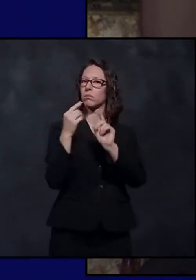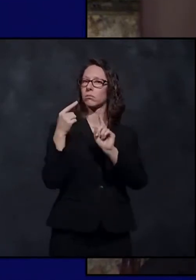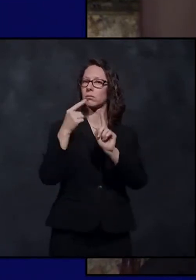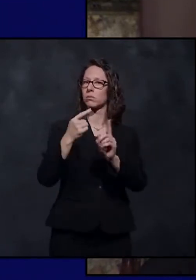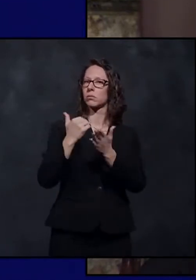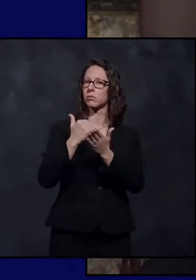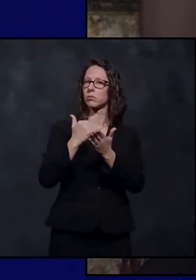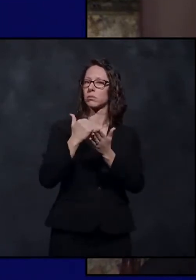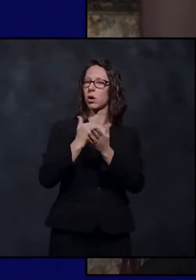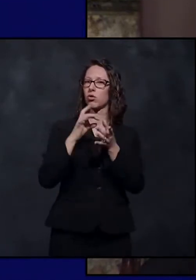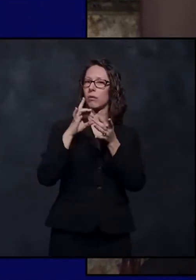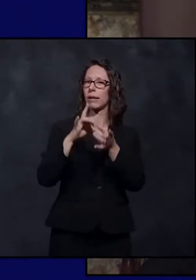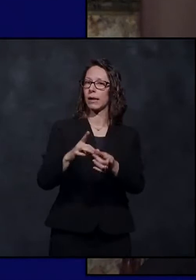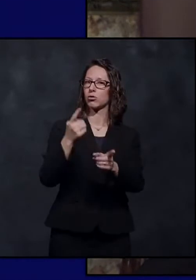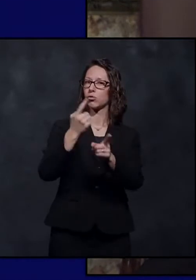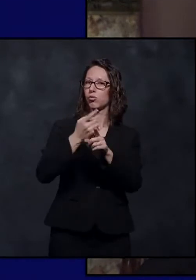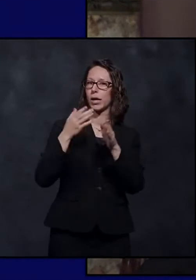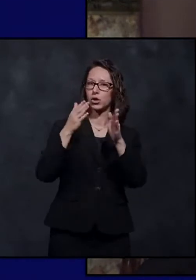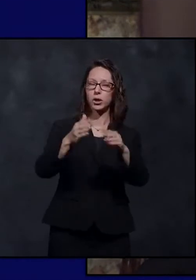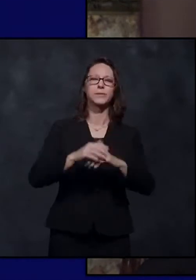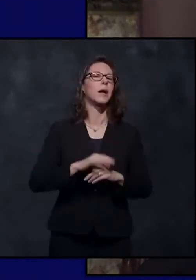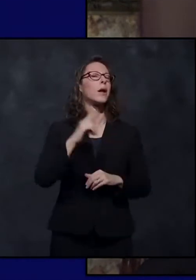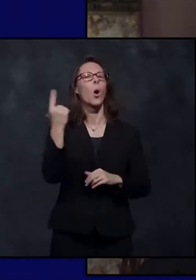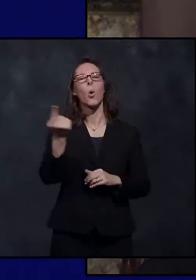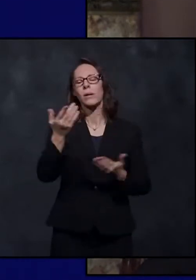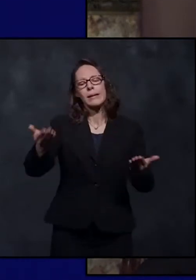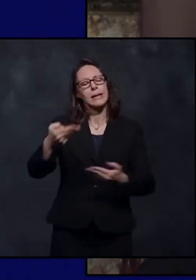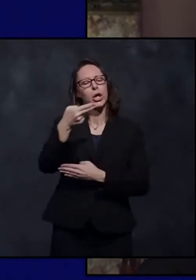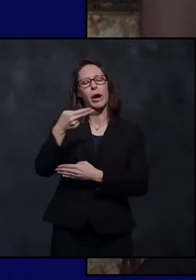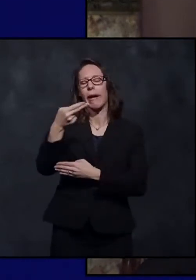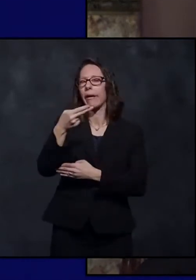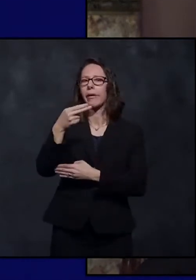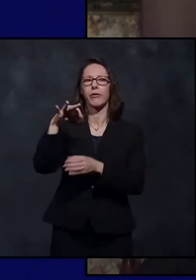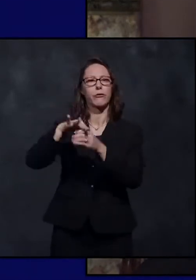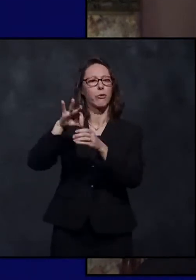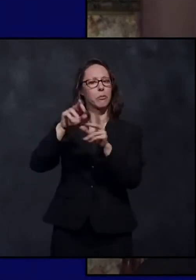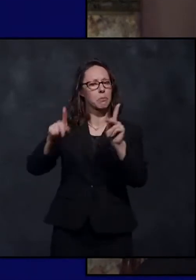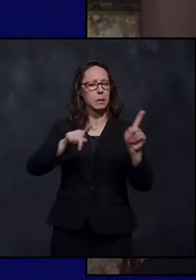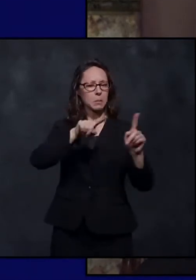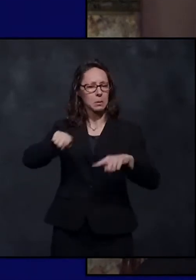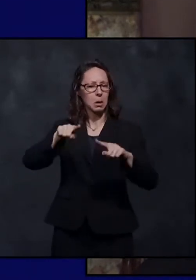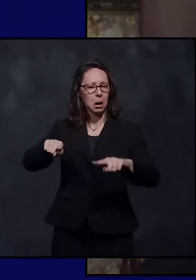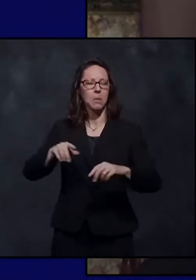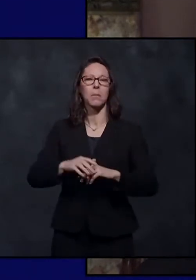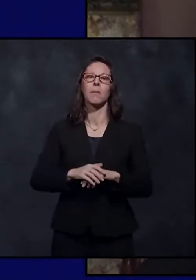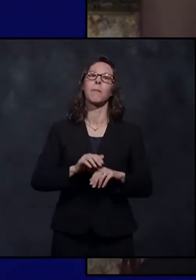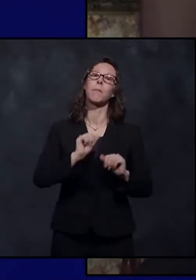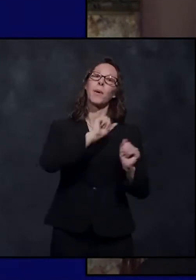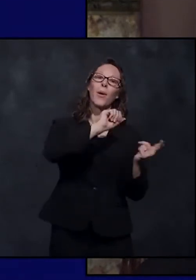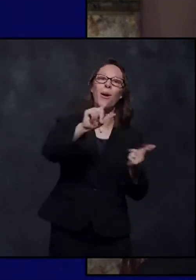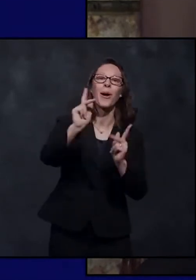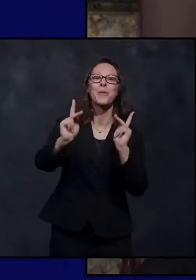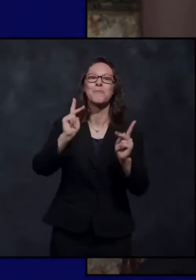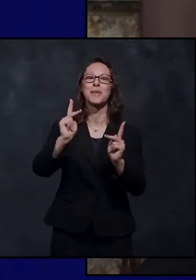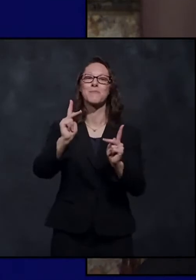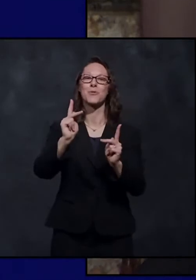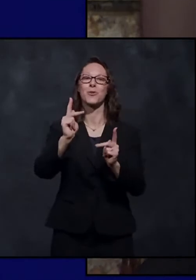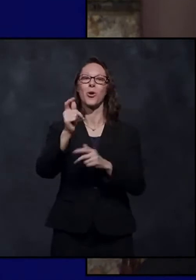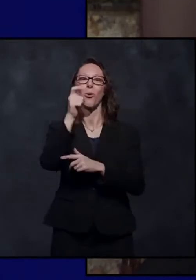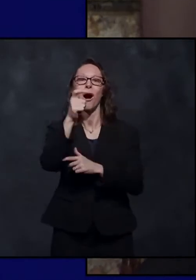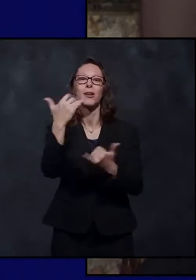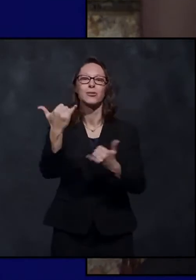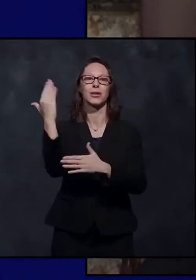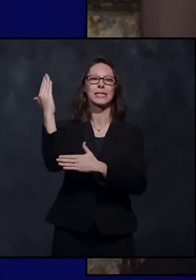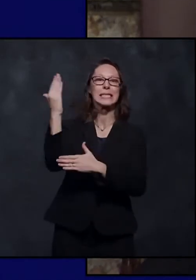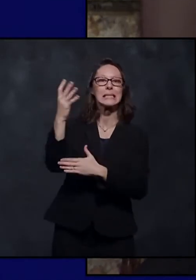A principle that applies not just to elected officials here in Harrisburg, but to every citizen watching or reading this speech today or